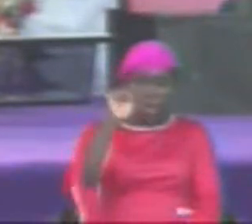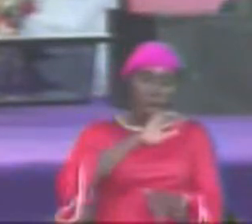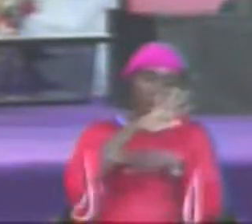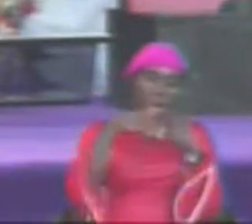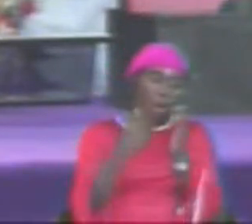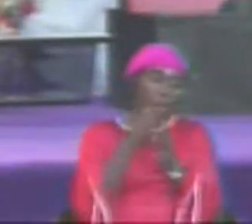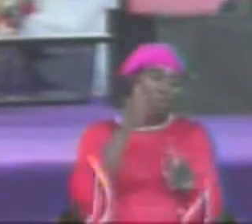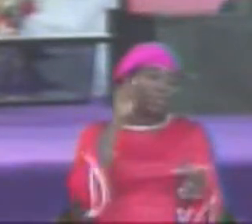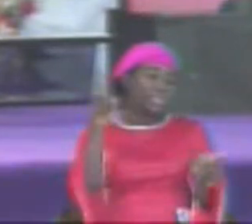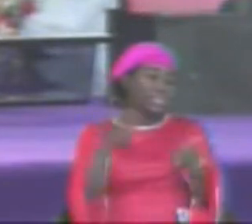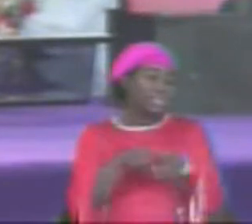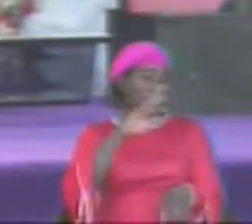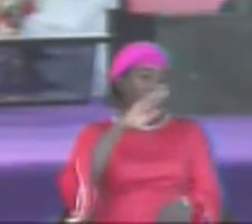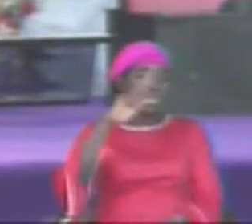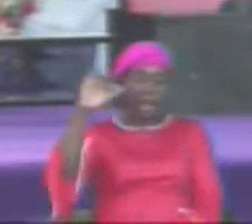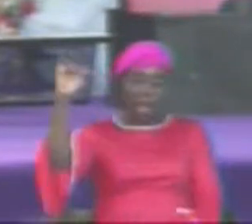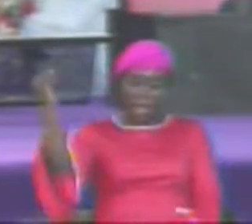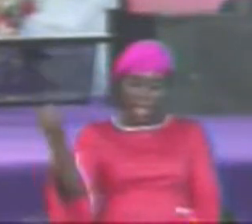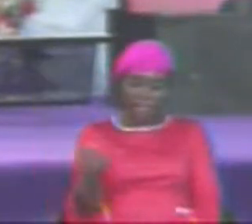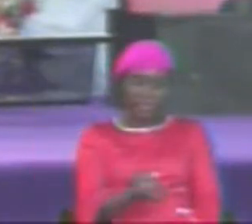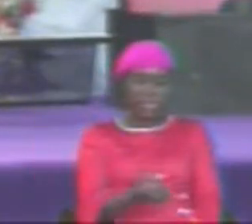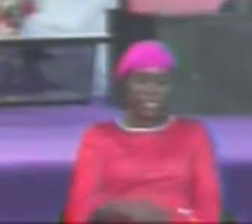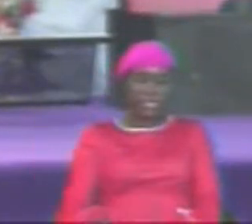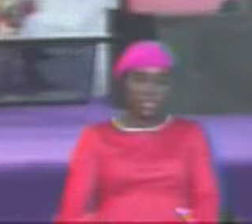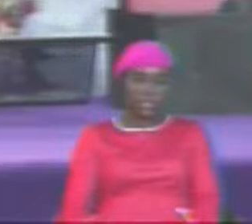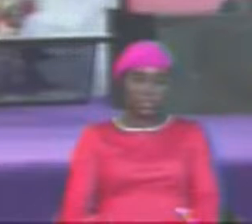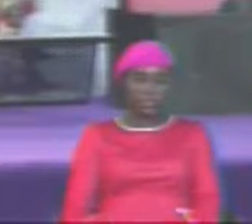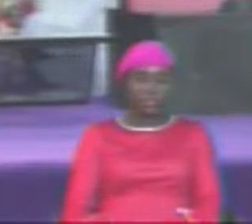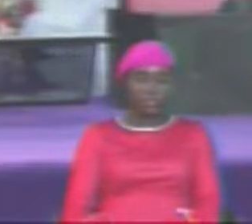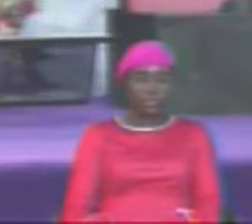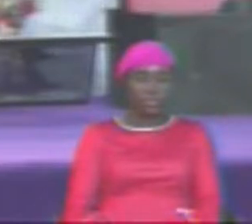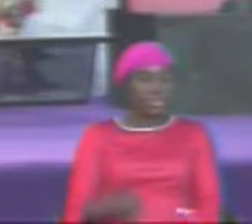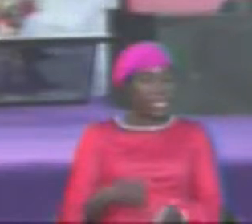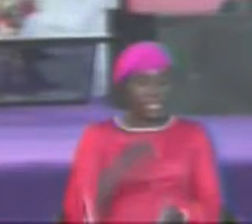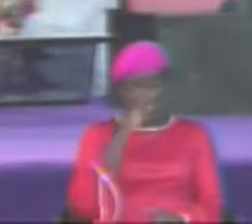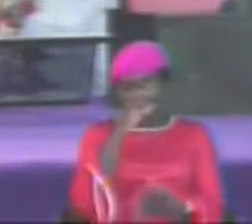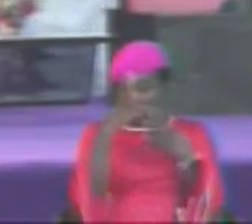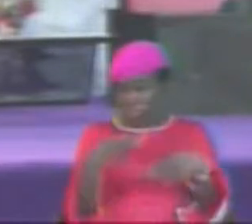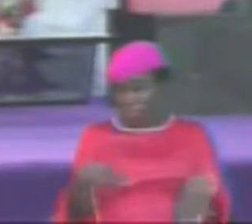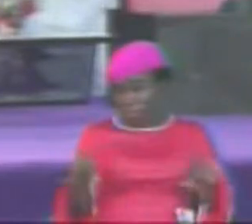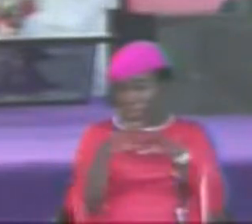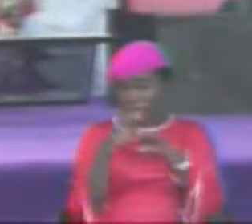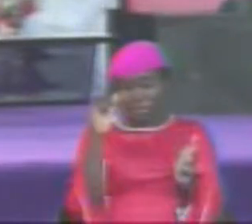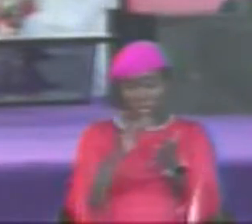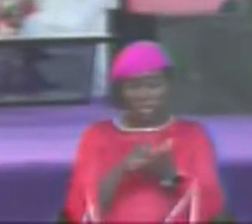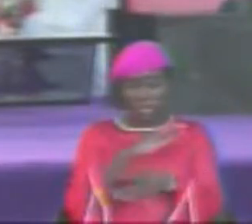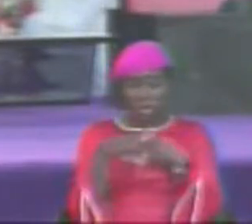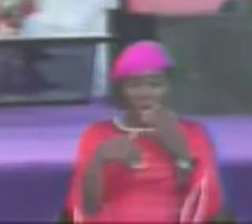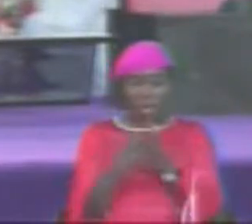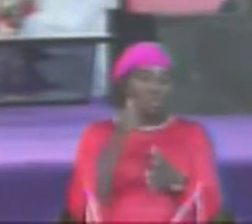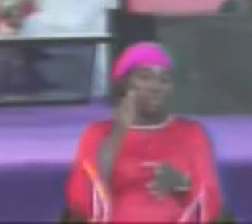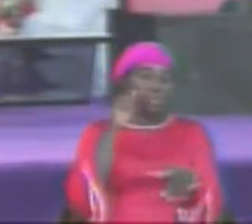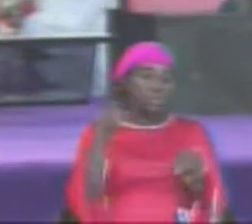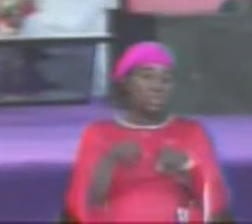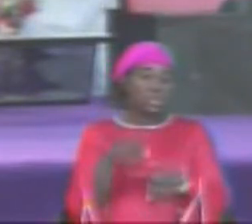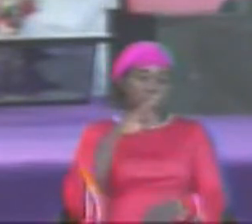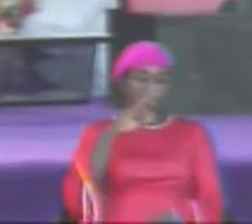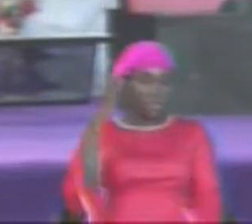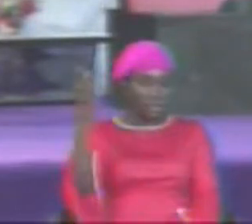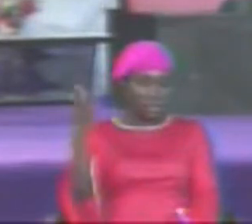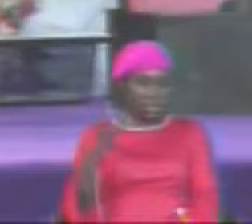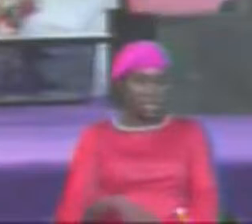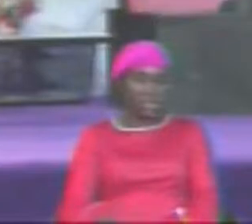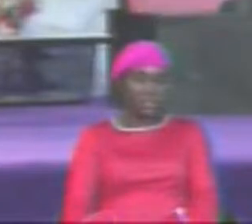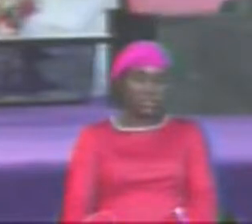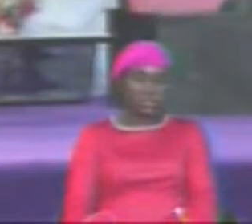are cordially invited. In fact, it is important that all sisters and women are expected to be there.